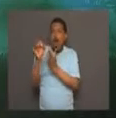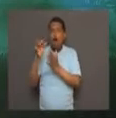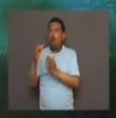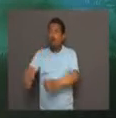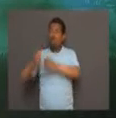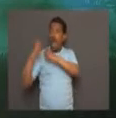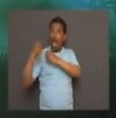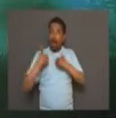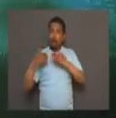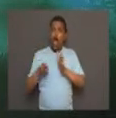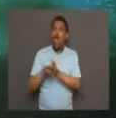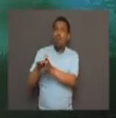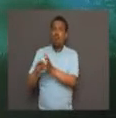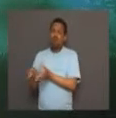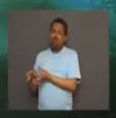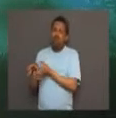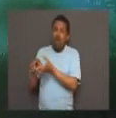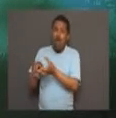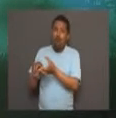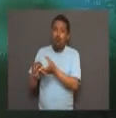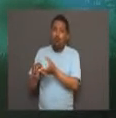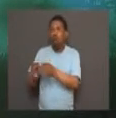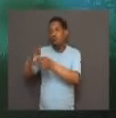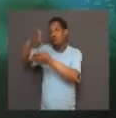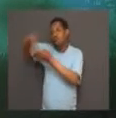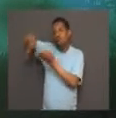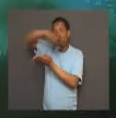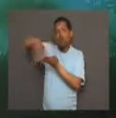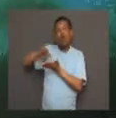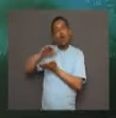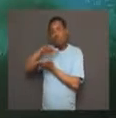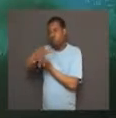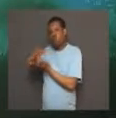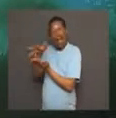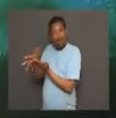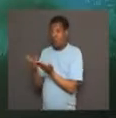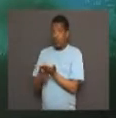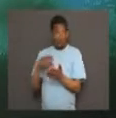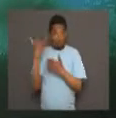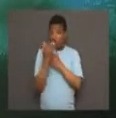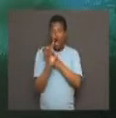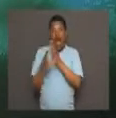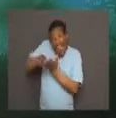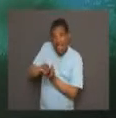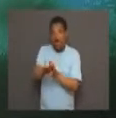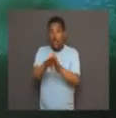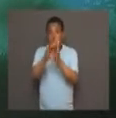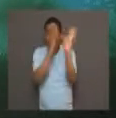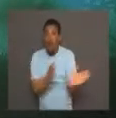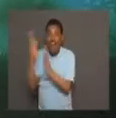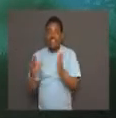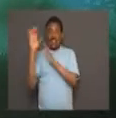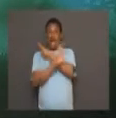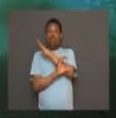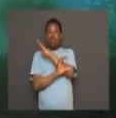energetic rivers flowing through its borders. These rivers provide the